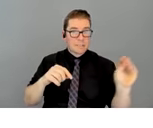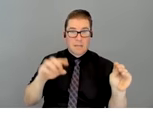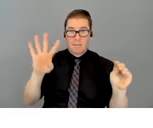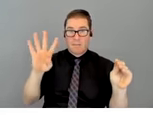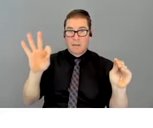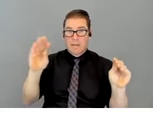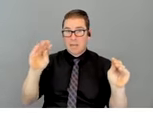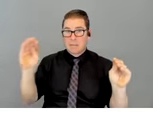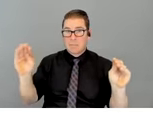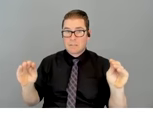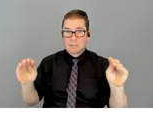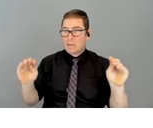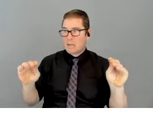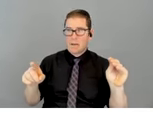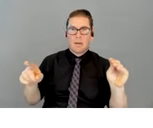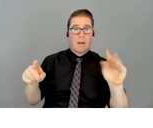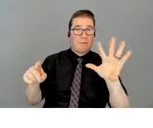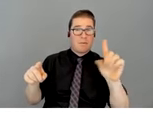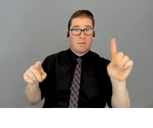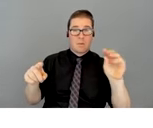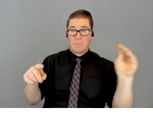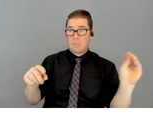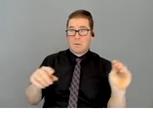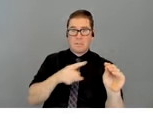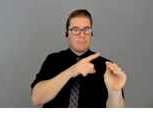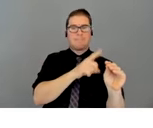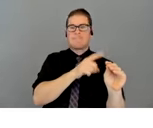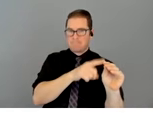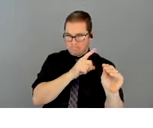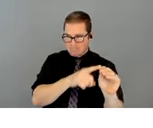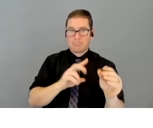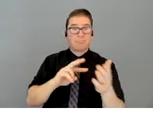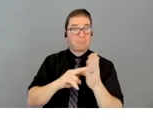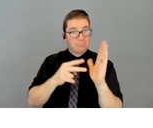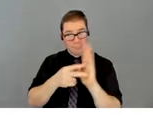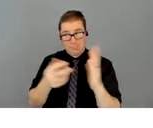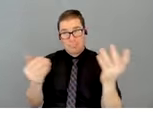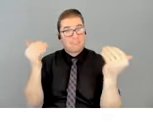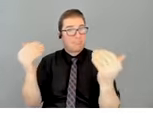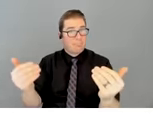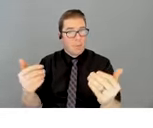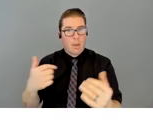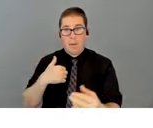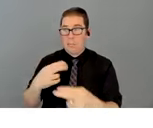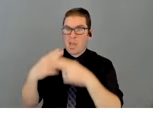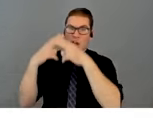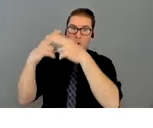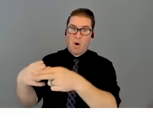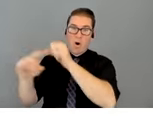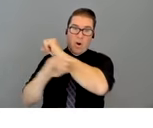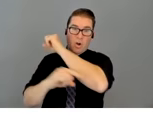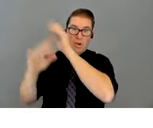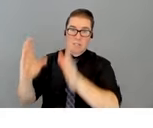never call a student a cheater or refer to them as a cheater. I would say there is evidence to